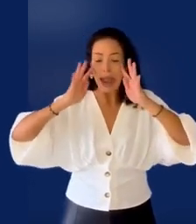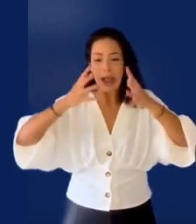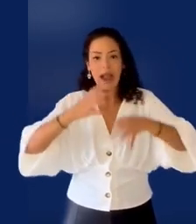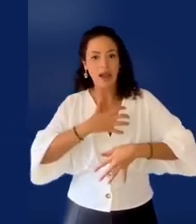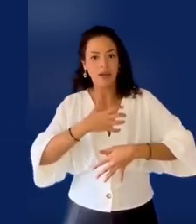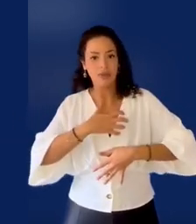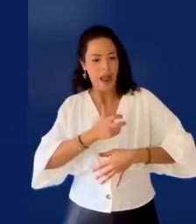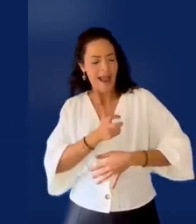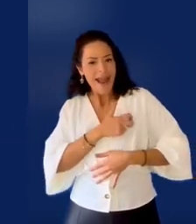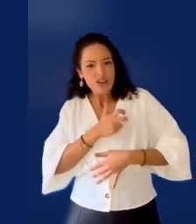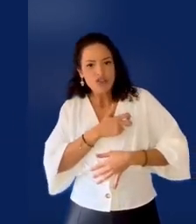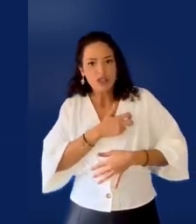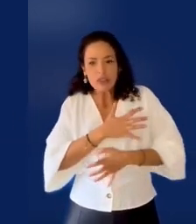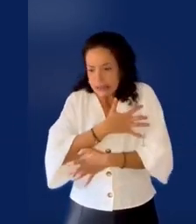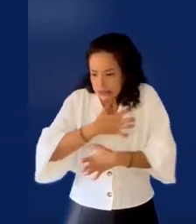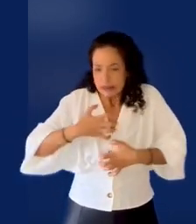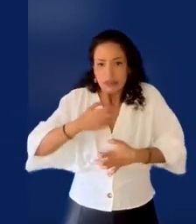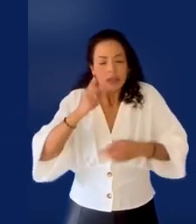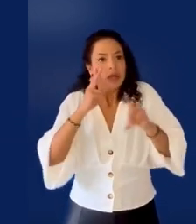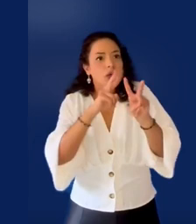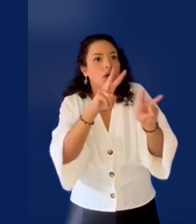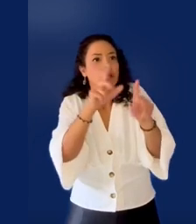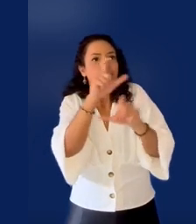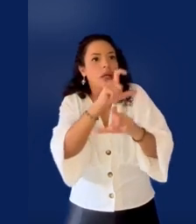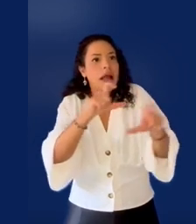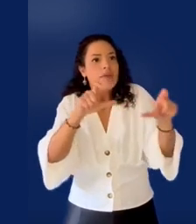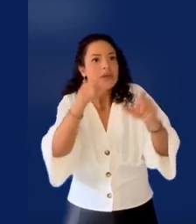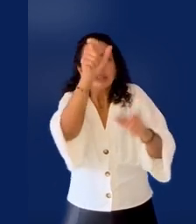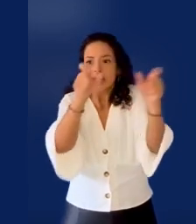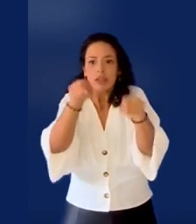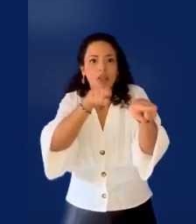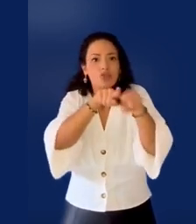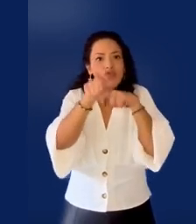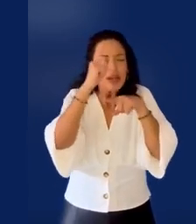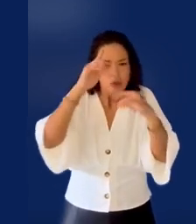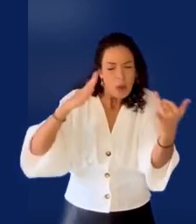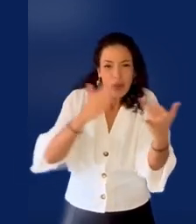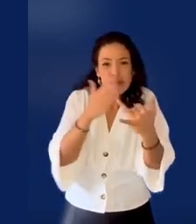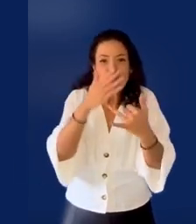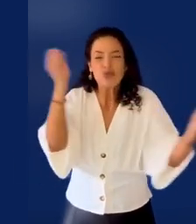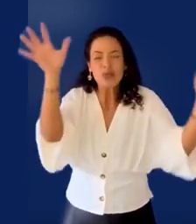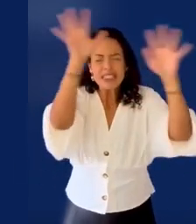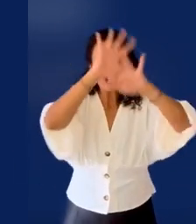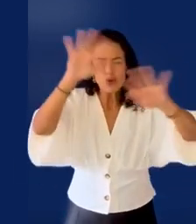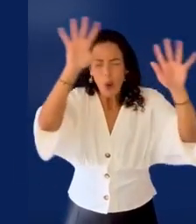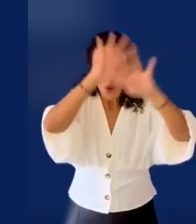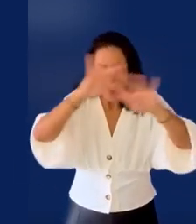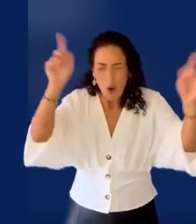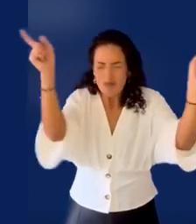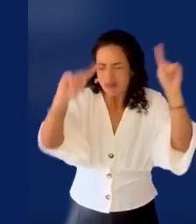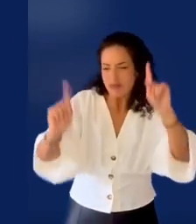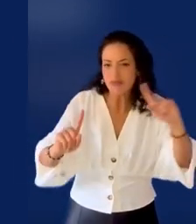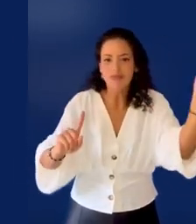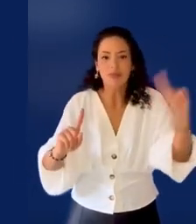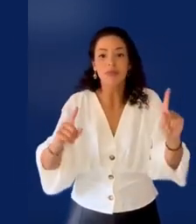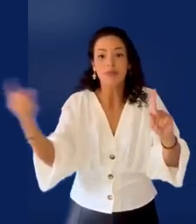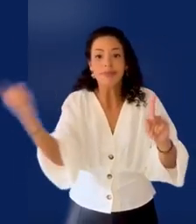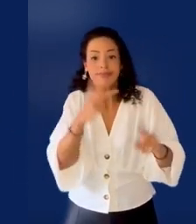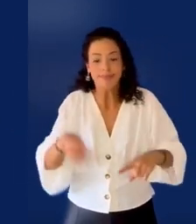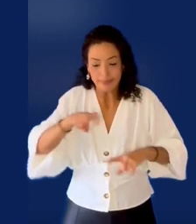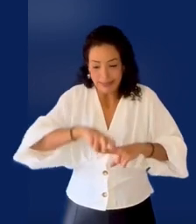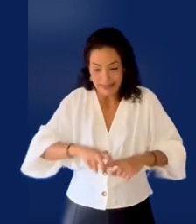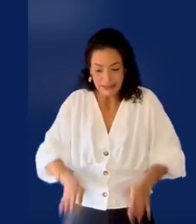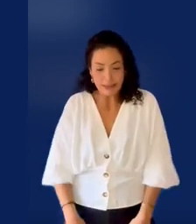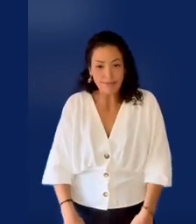was anxious and distressed as he watched the characters try their best to navigate the storm. He came to sit on my lap, and for the remainder of the scene